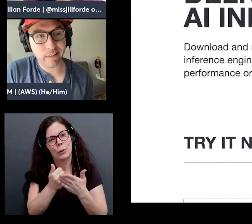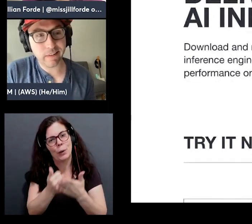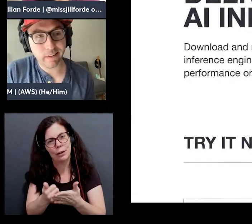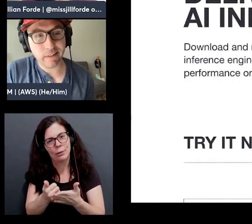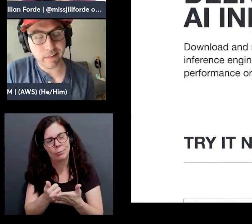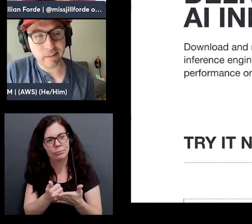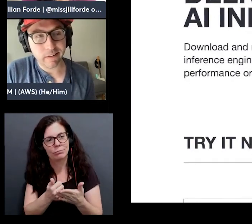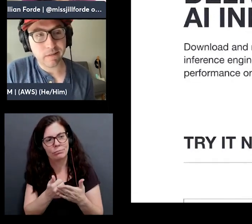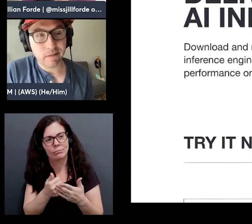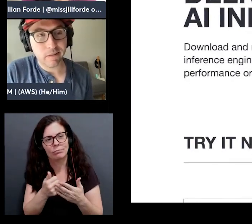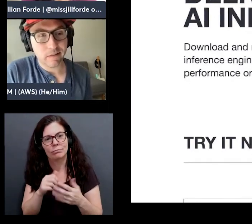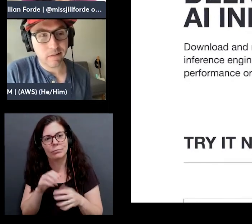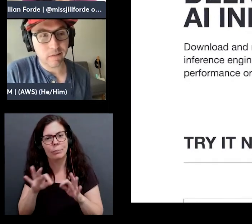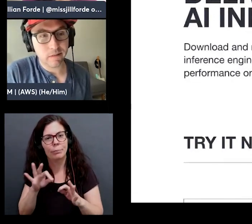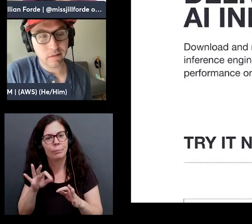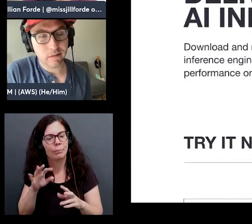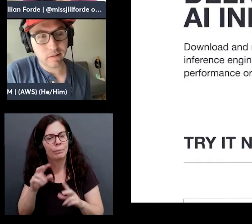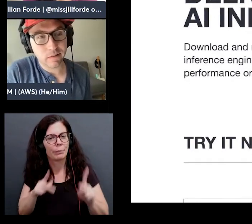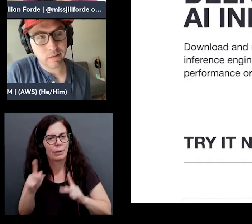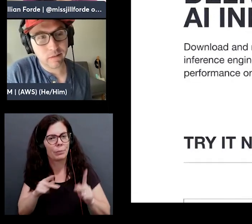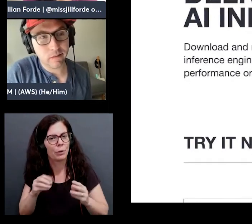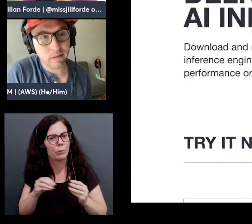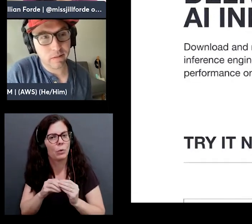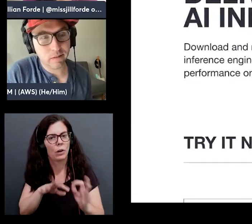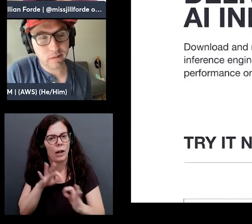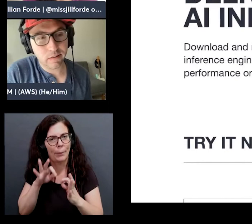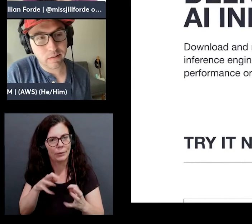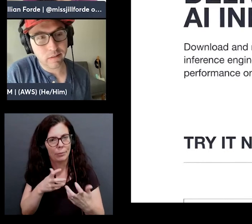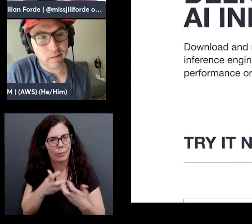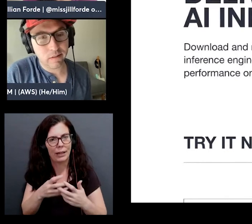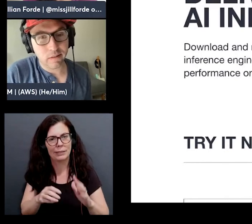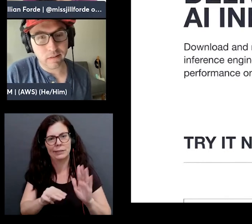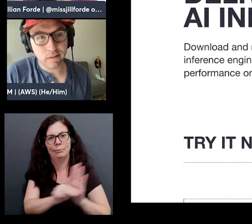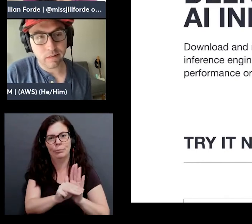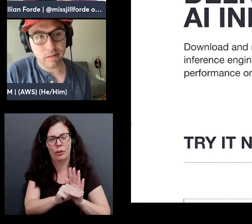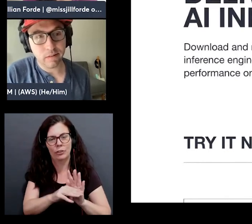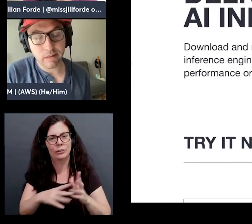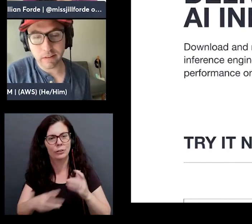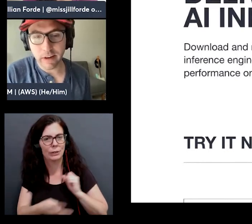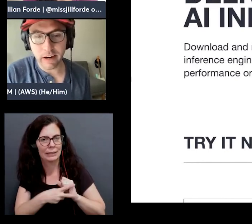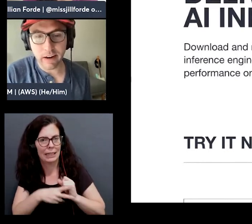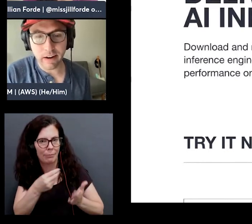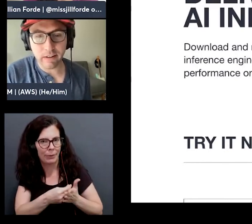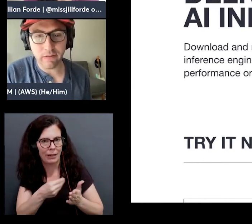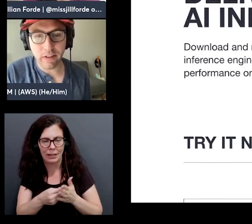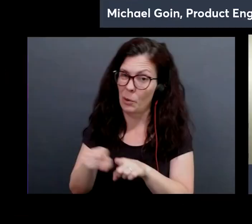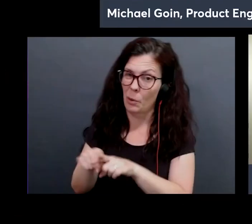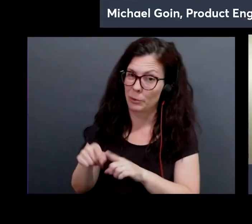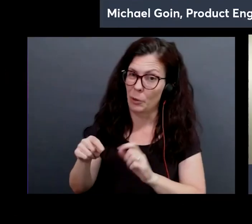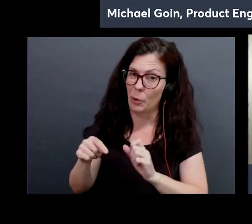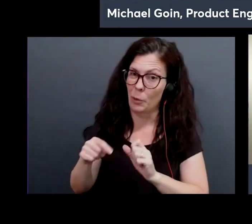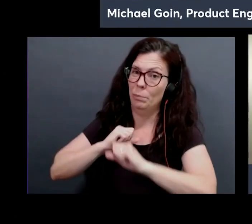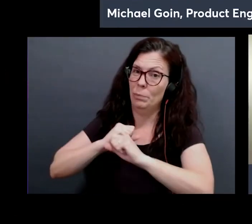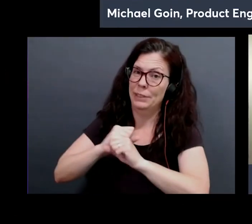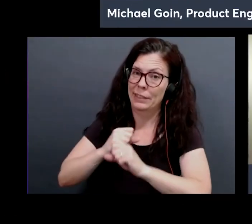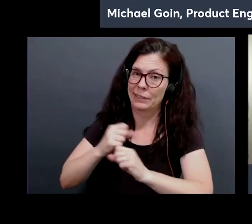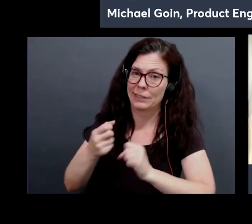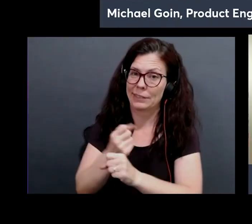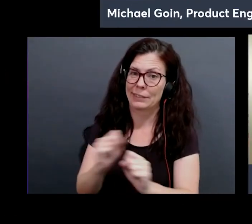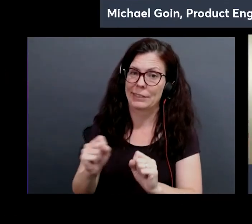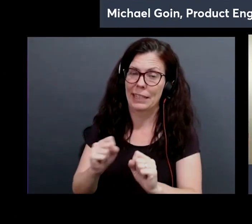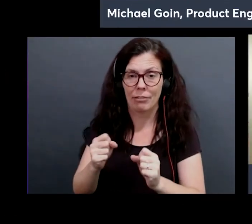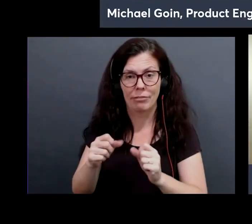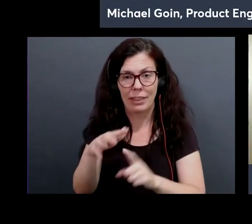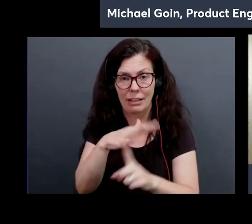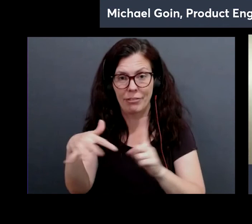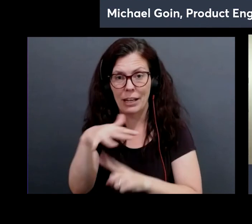more optimized models, save money, and save the environment too, hopefully. Yeah, I love that. Michael,